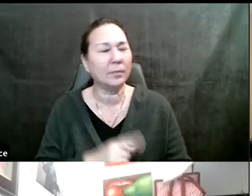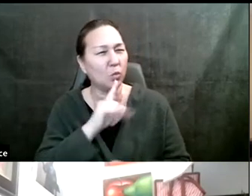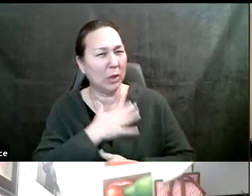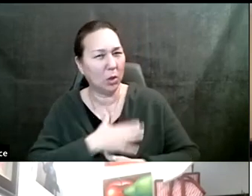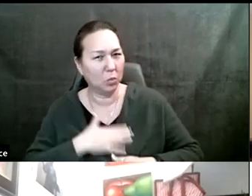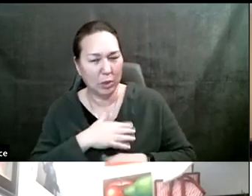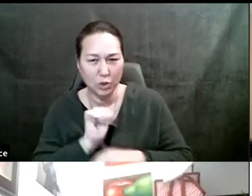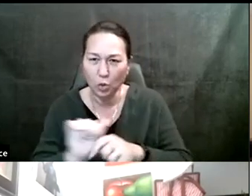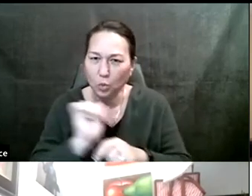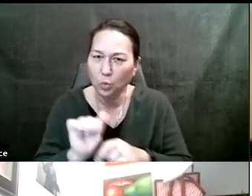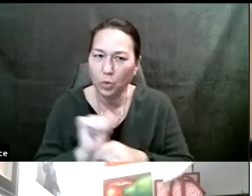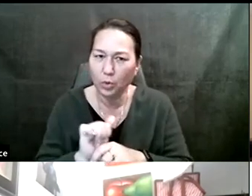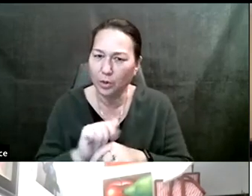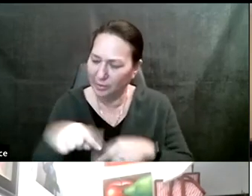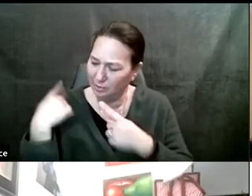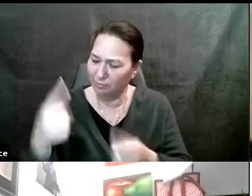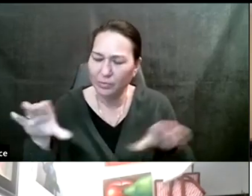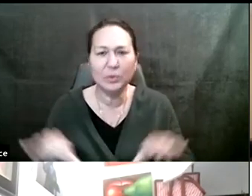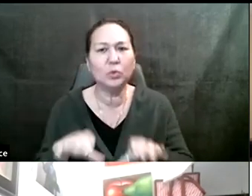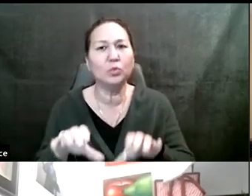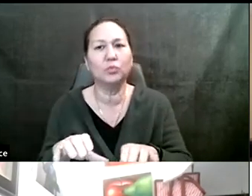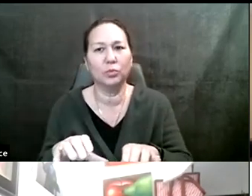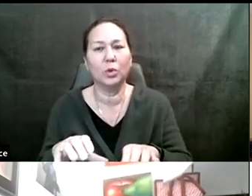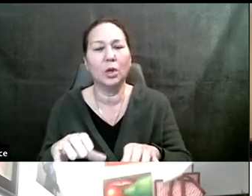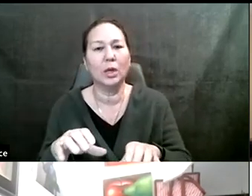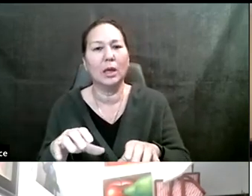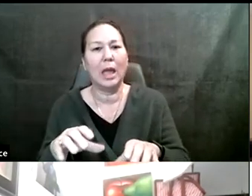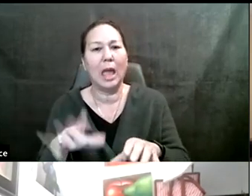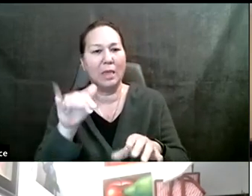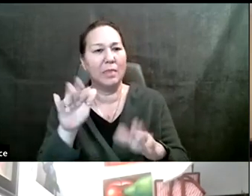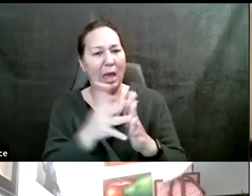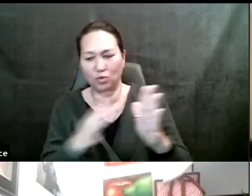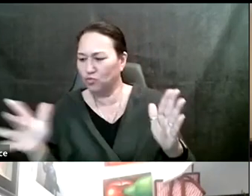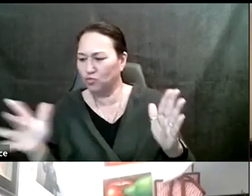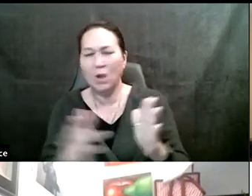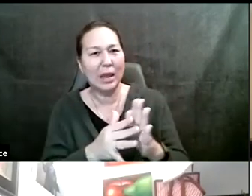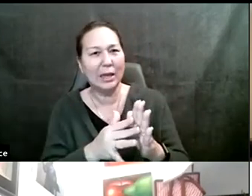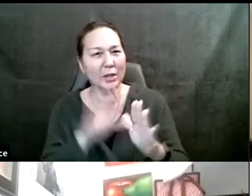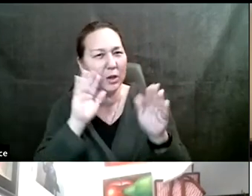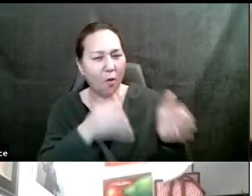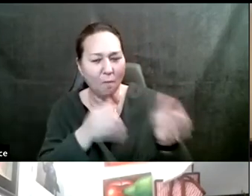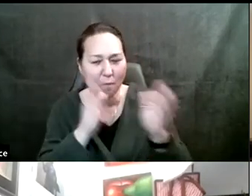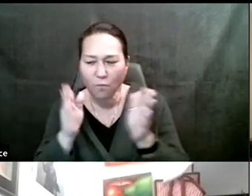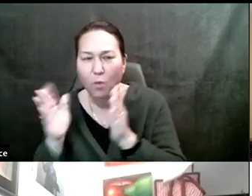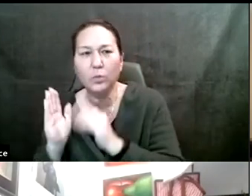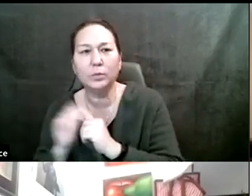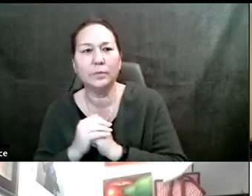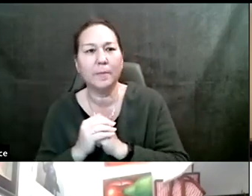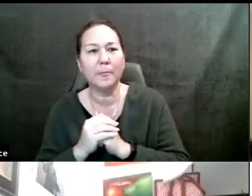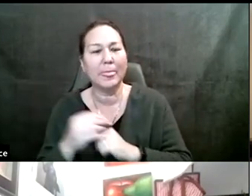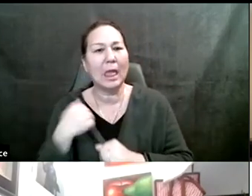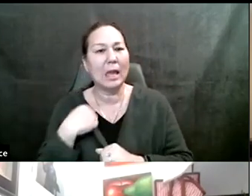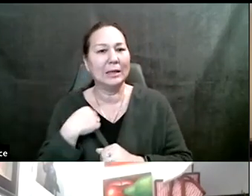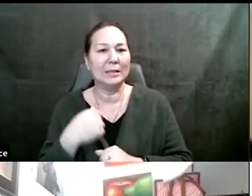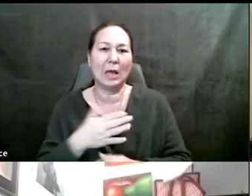and the range of items that are being done it's it's interesting that Mr cardet Hernandez asked about a survey because I was going there right